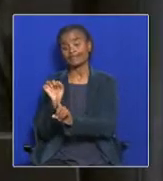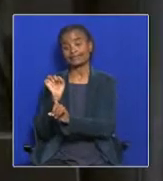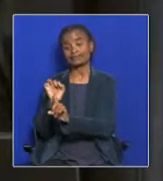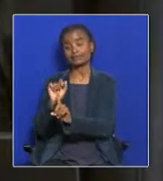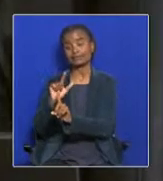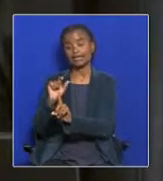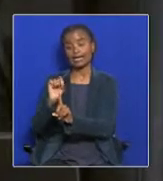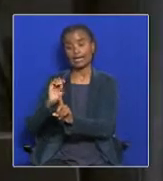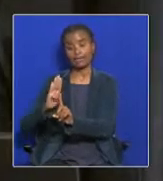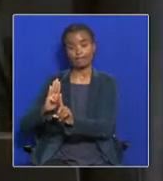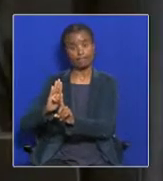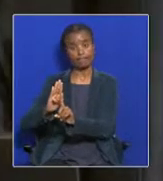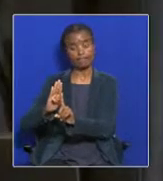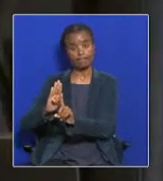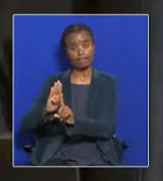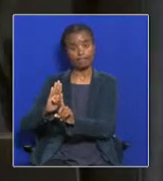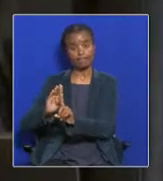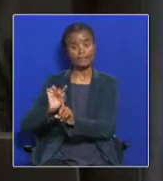with Ken Lab.